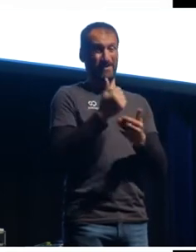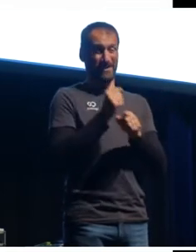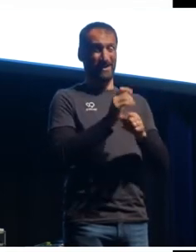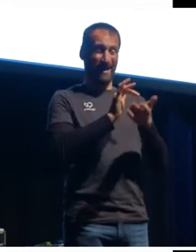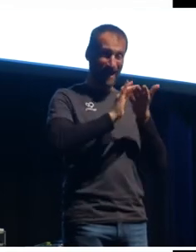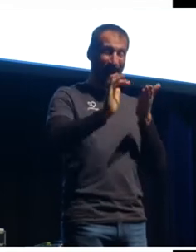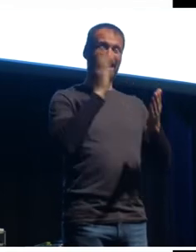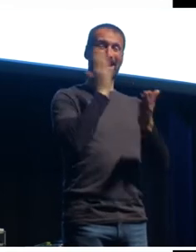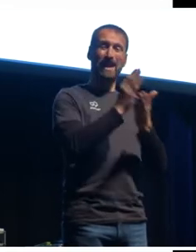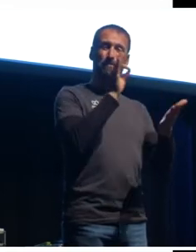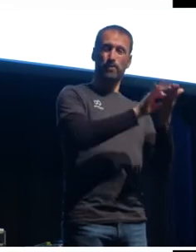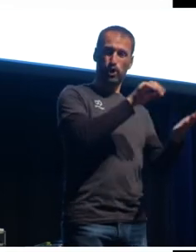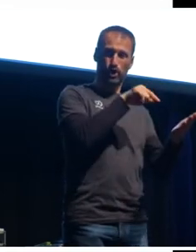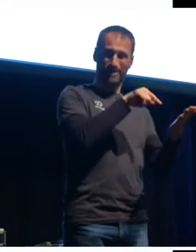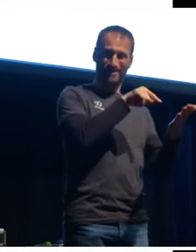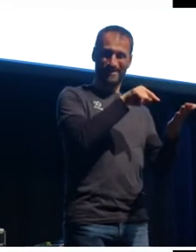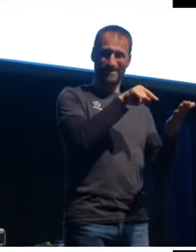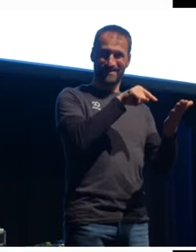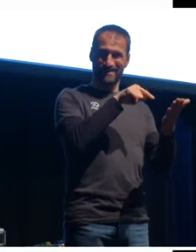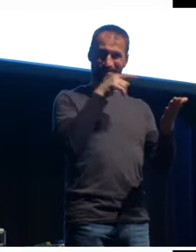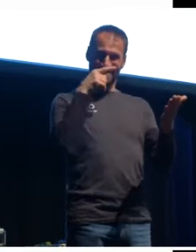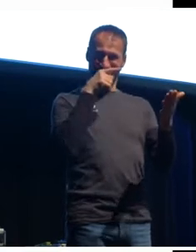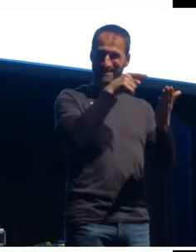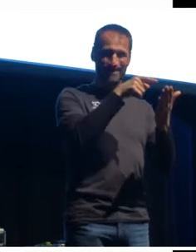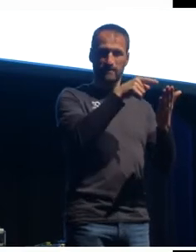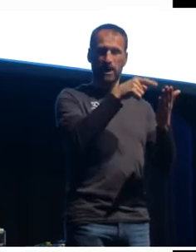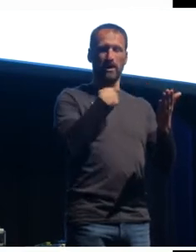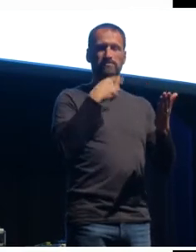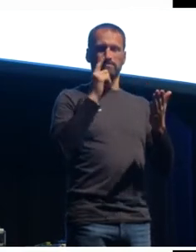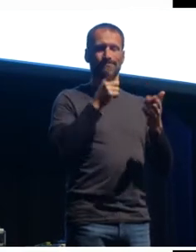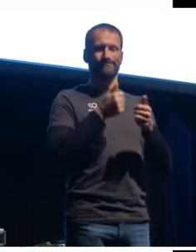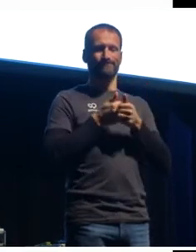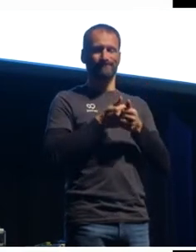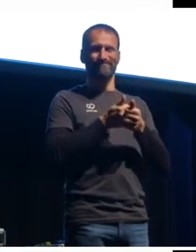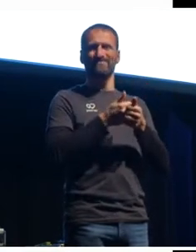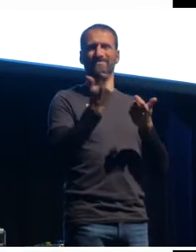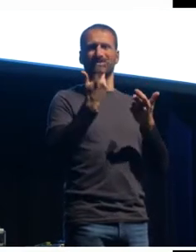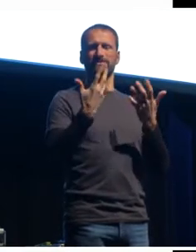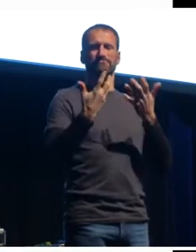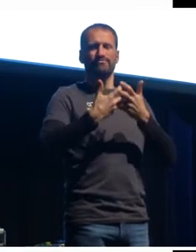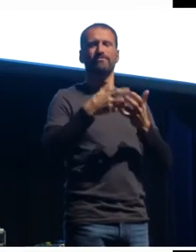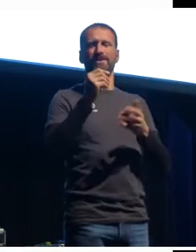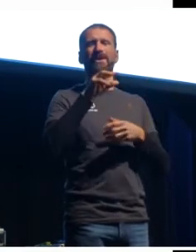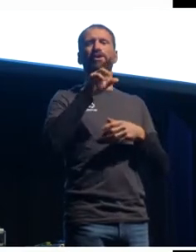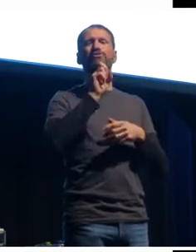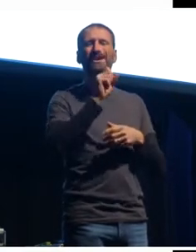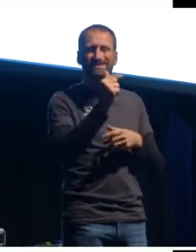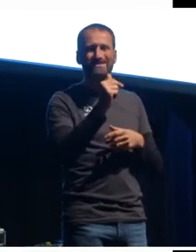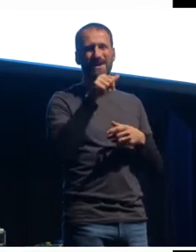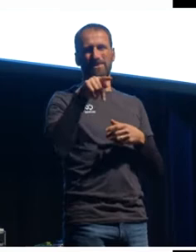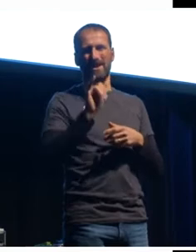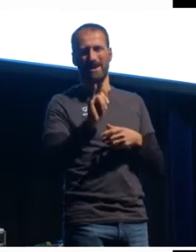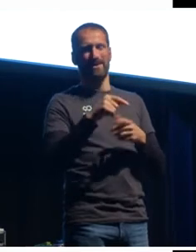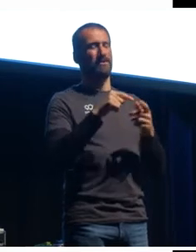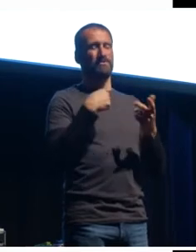I follow a complete something that's completely compliant with REST APIs, and I just build one concern